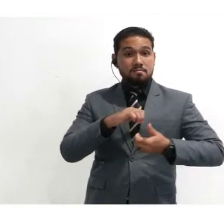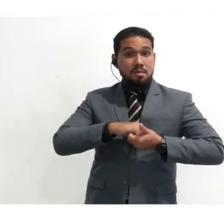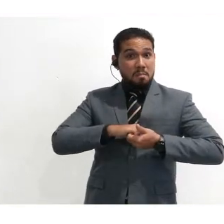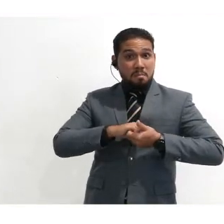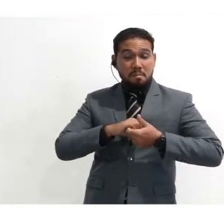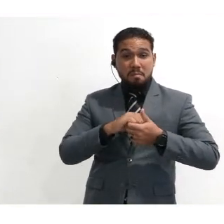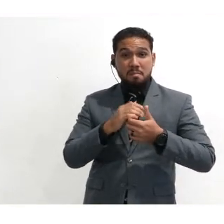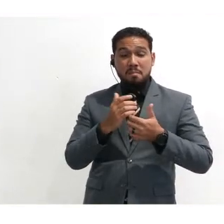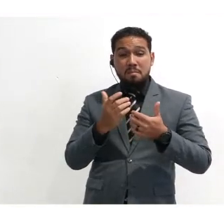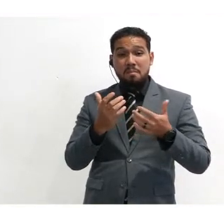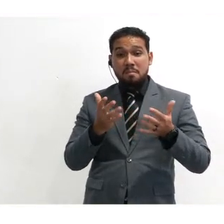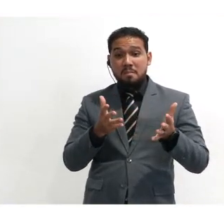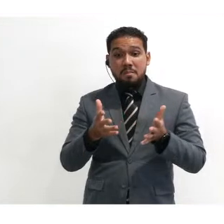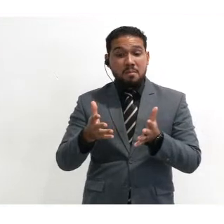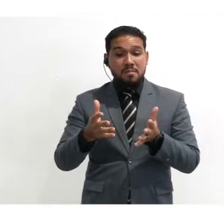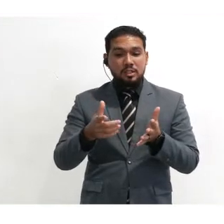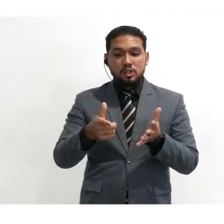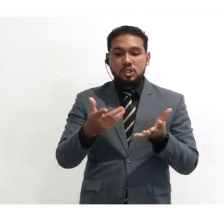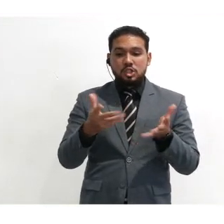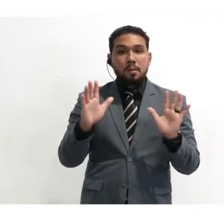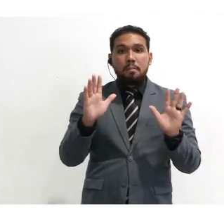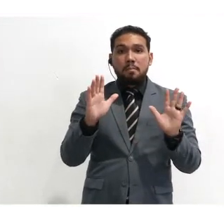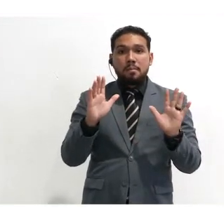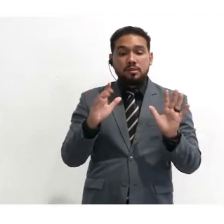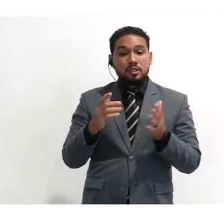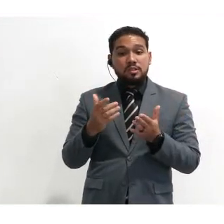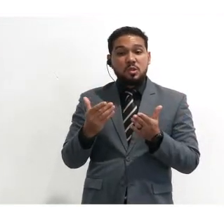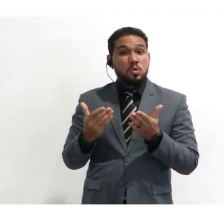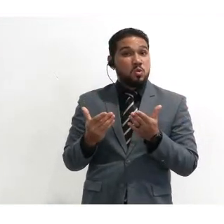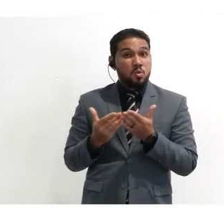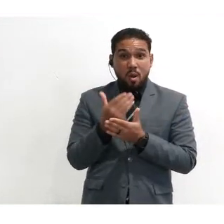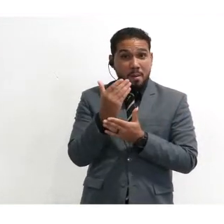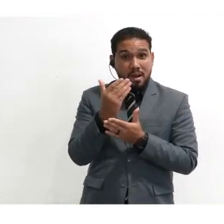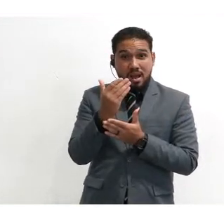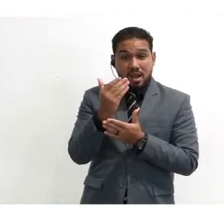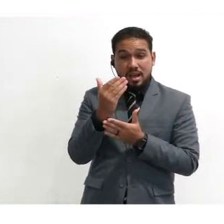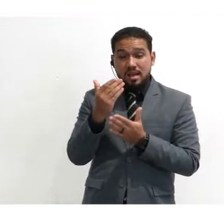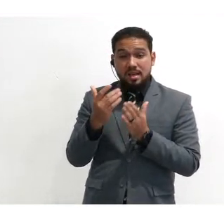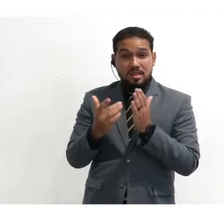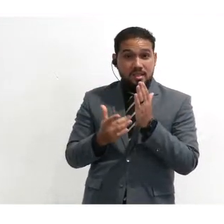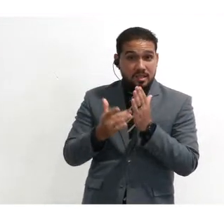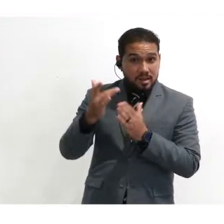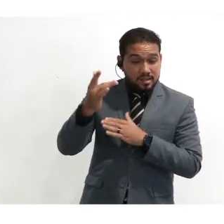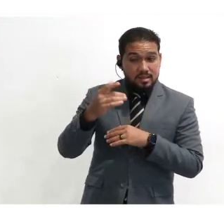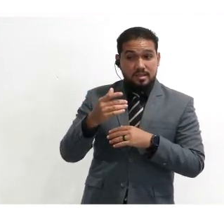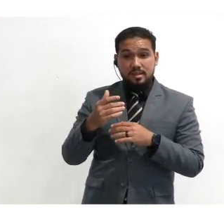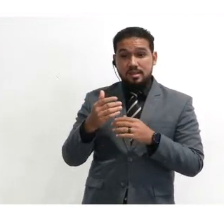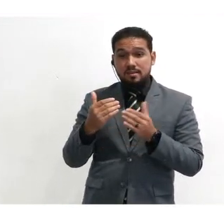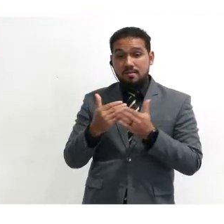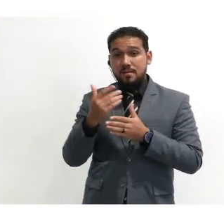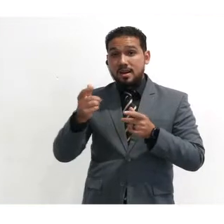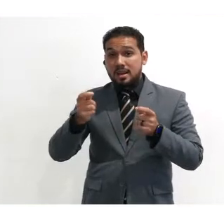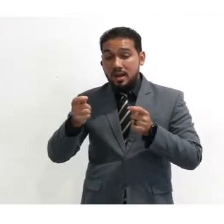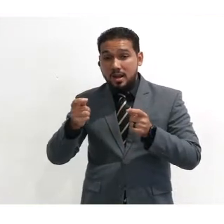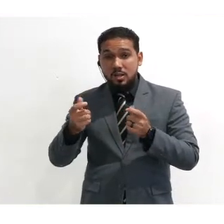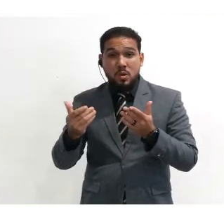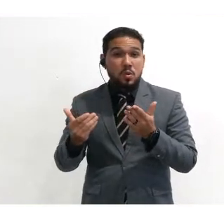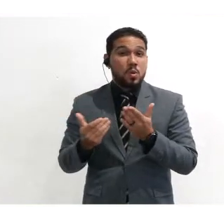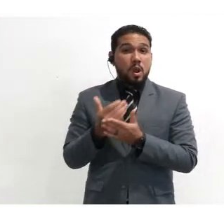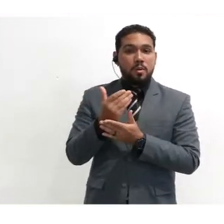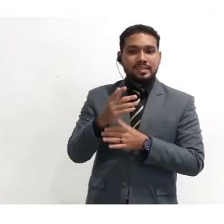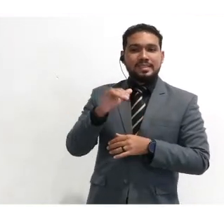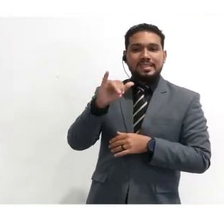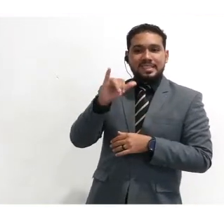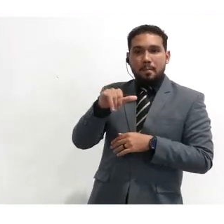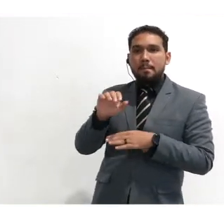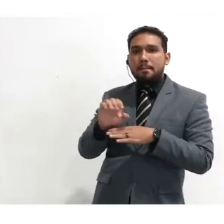not really forging new ground versus, you know, the startups that are in packaging. It's like